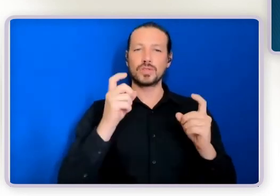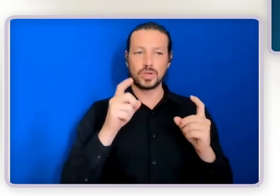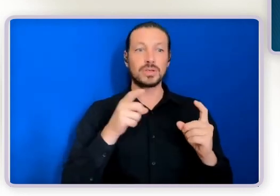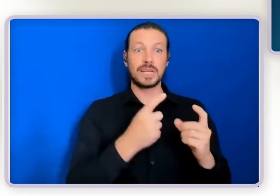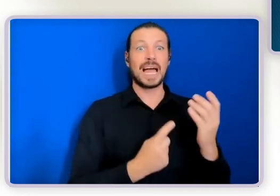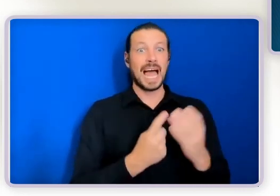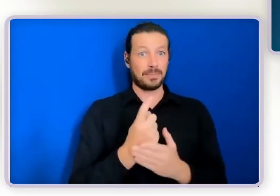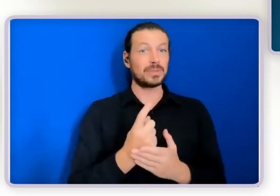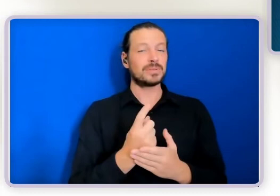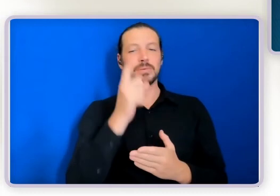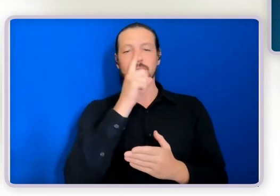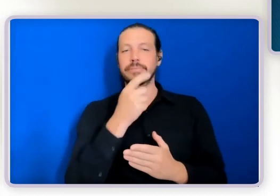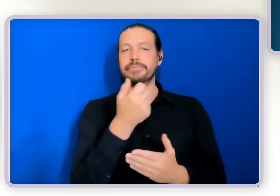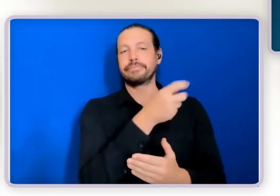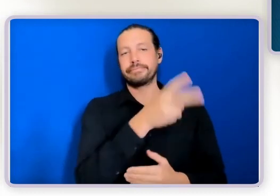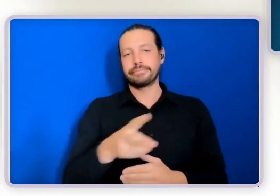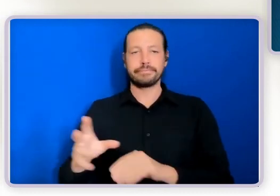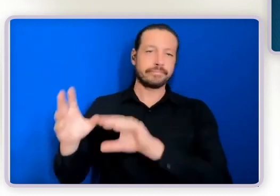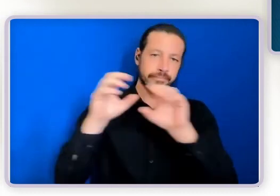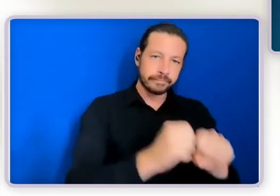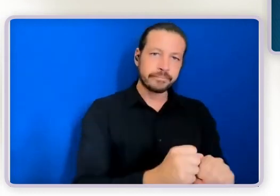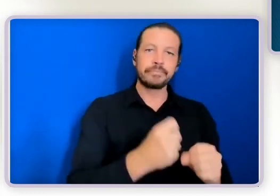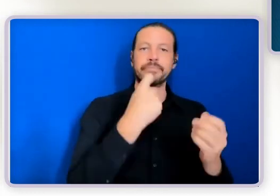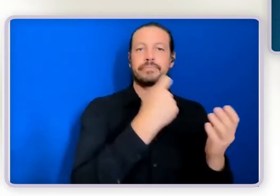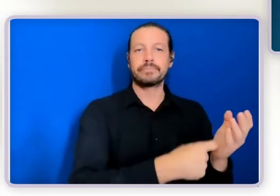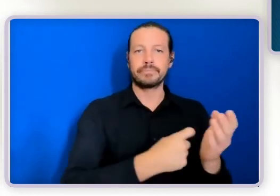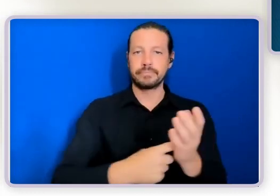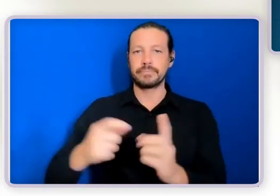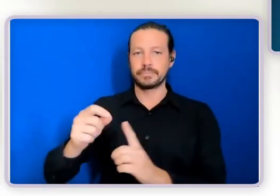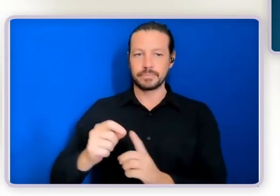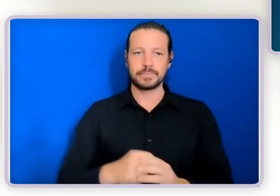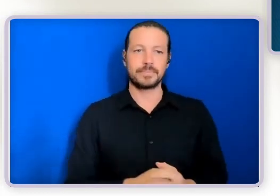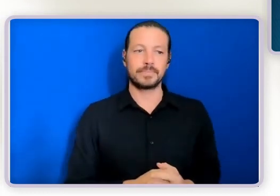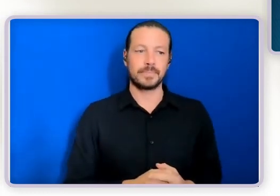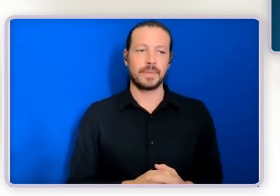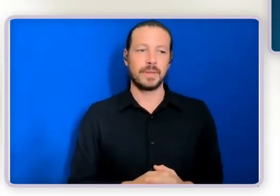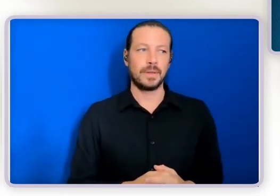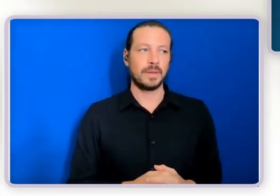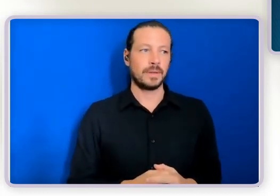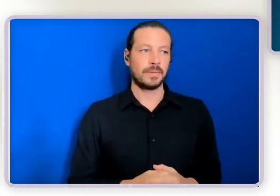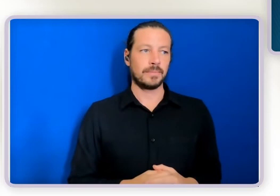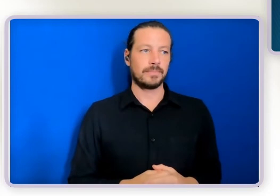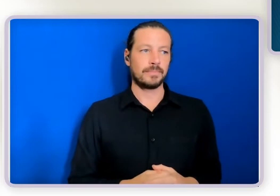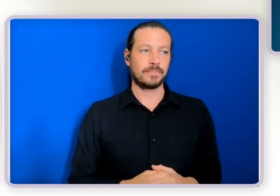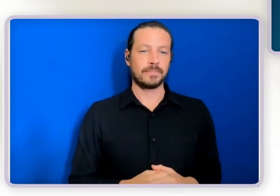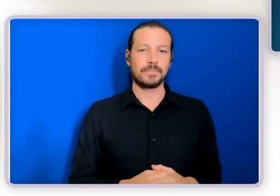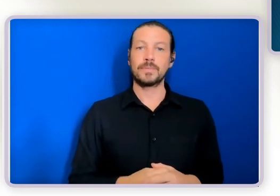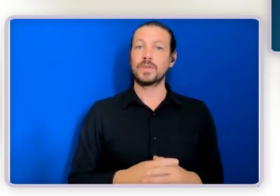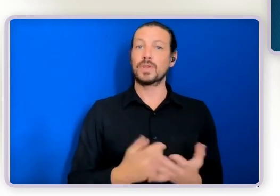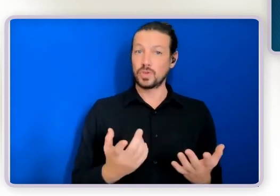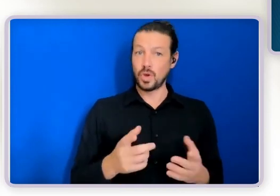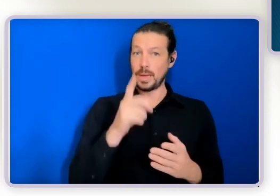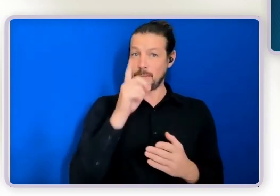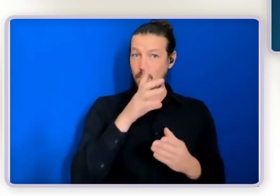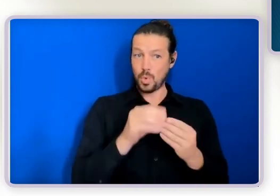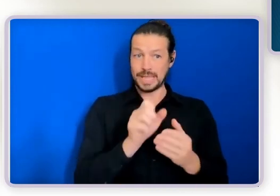the competence that is applied to people with disabilities who demonstrate behaviours of concern